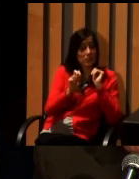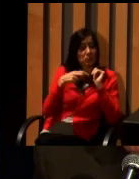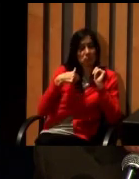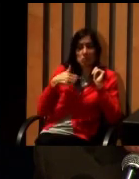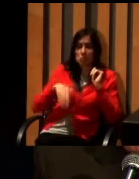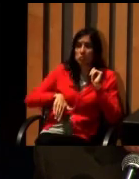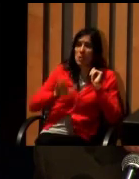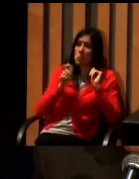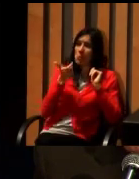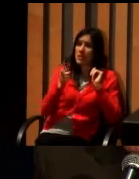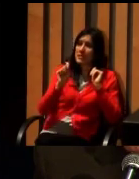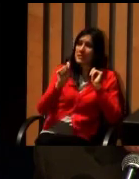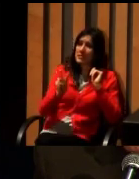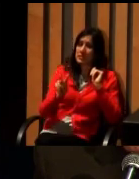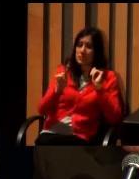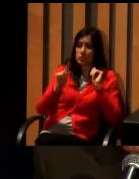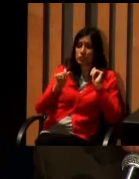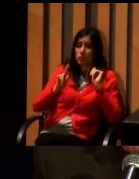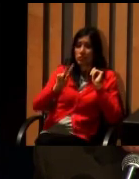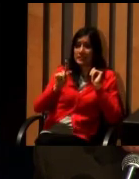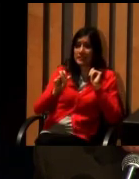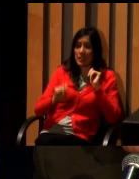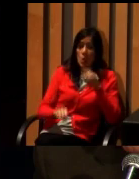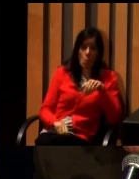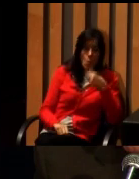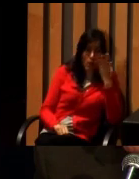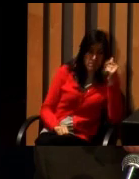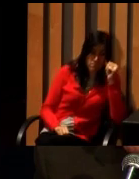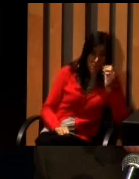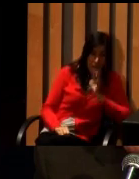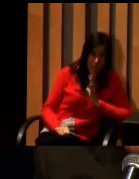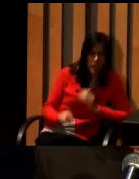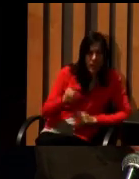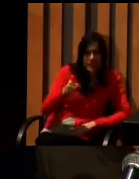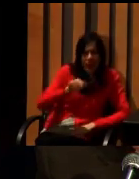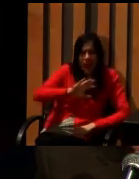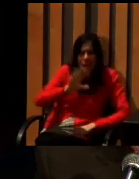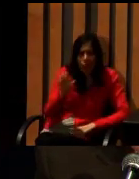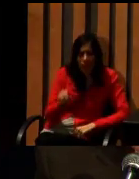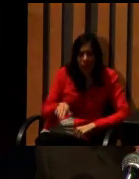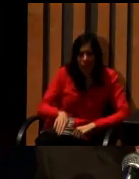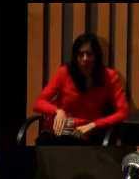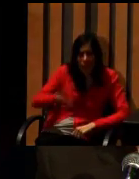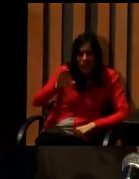There's Tarzan, a white man born in Africa, can beat up any African tribe,